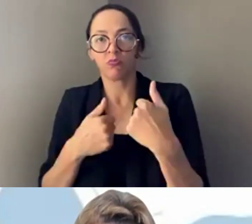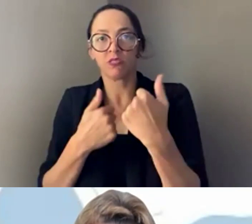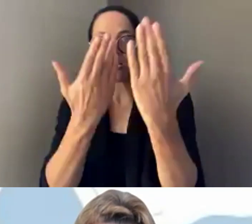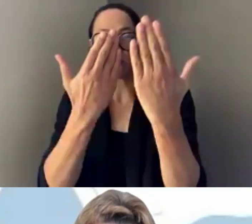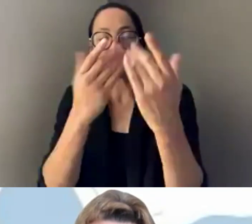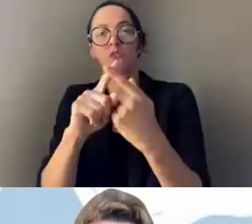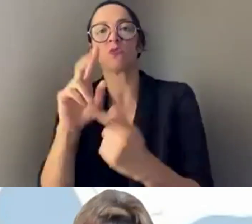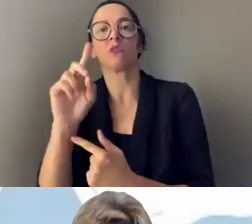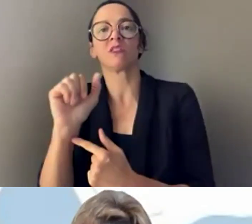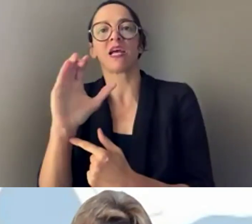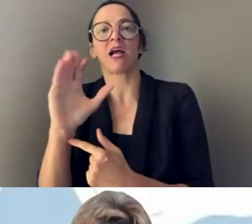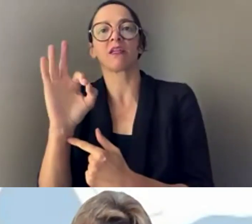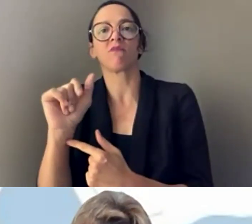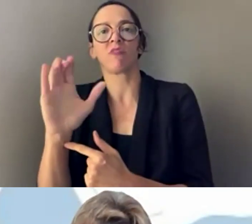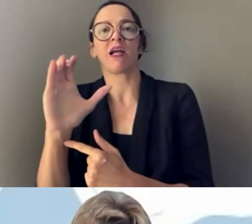meeting as well.